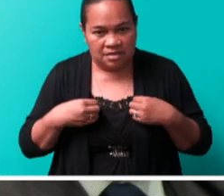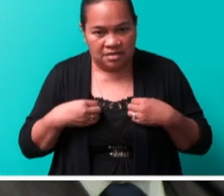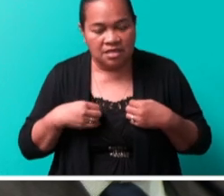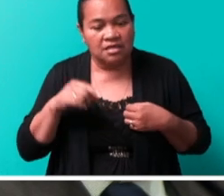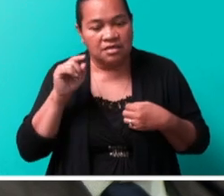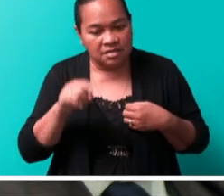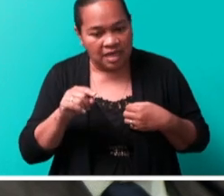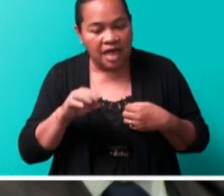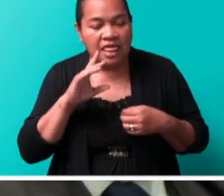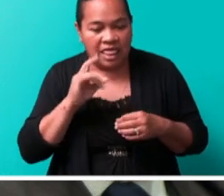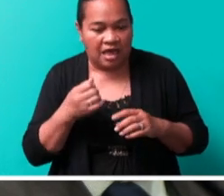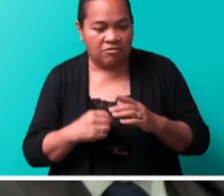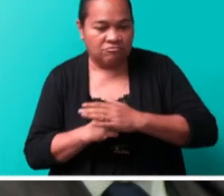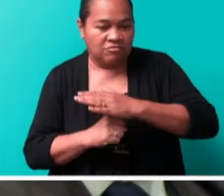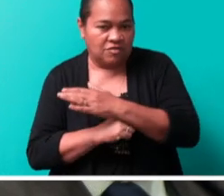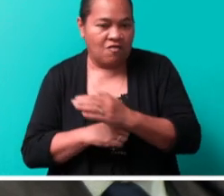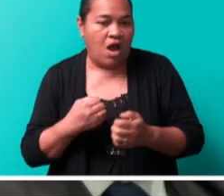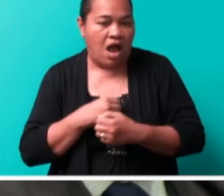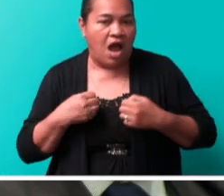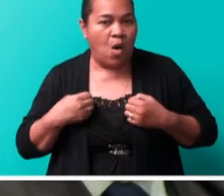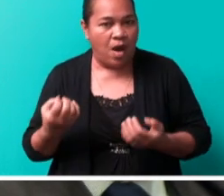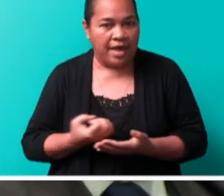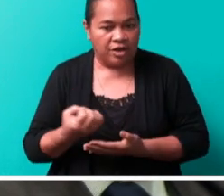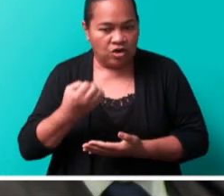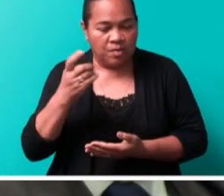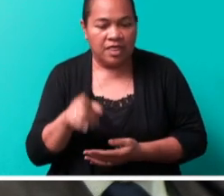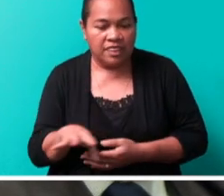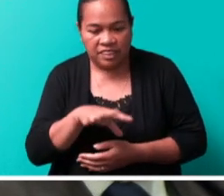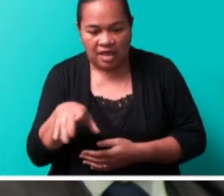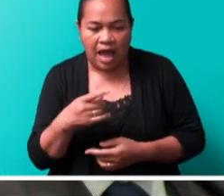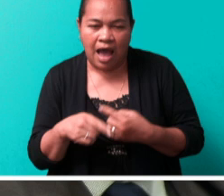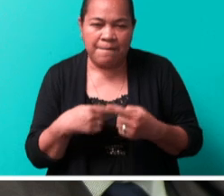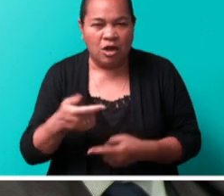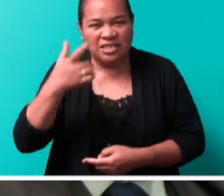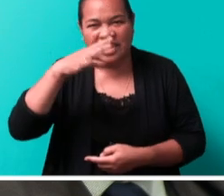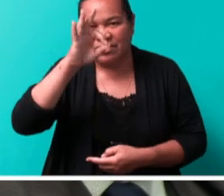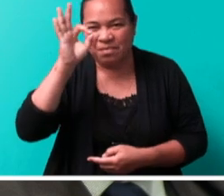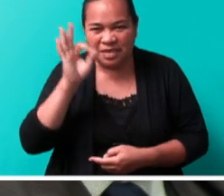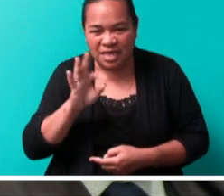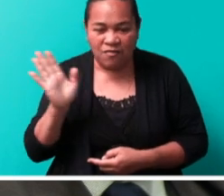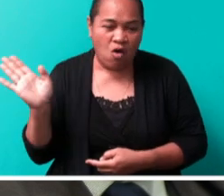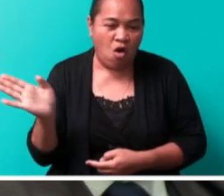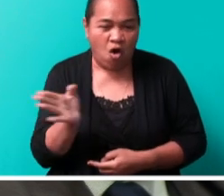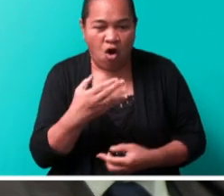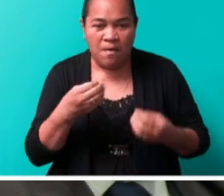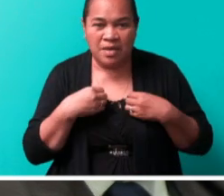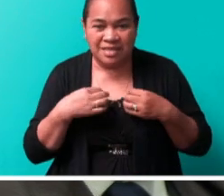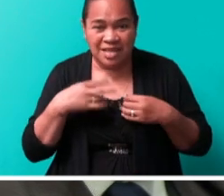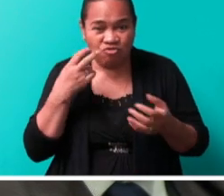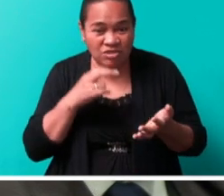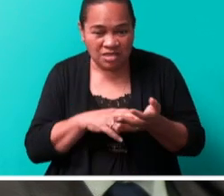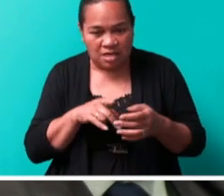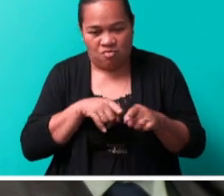are the backbone of our economy, representing about 70% of all registered businesses